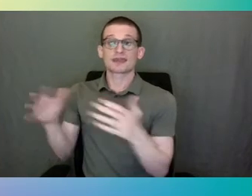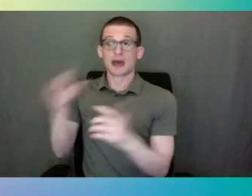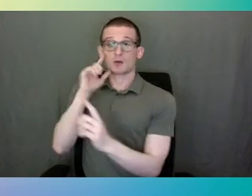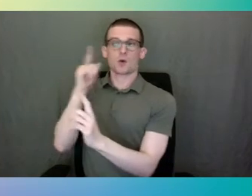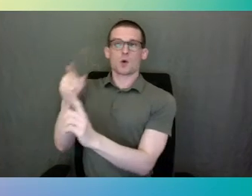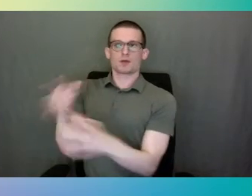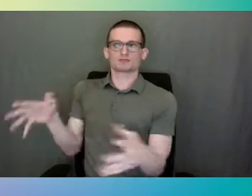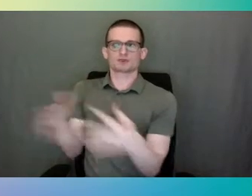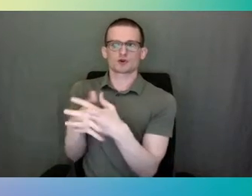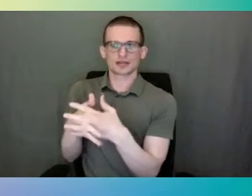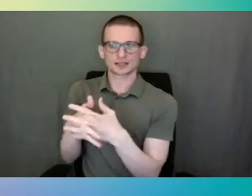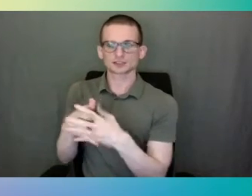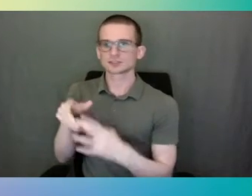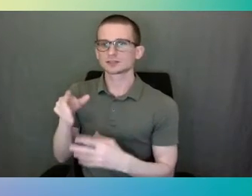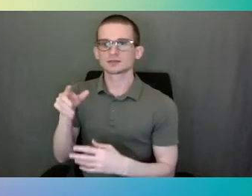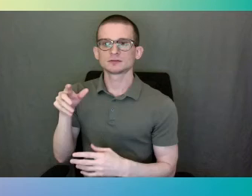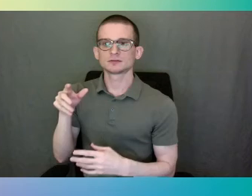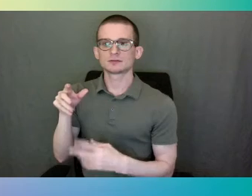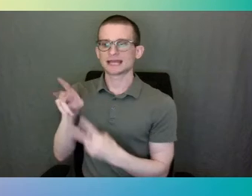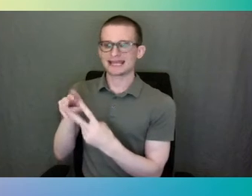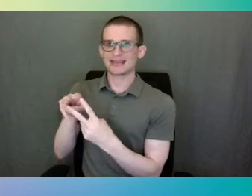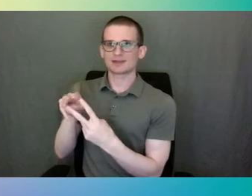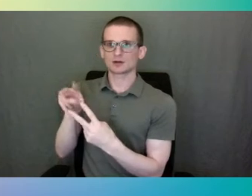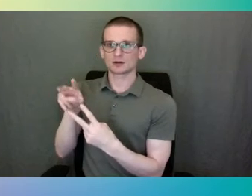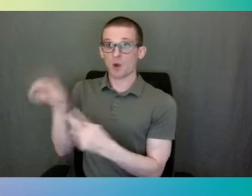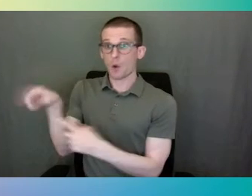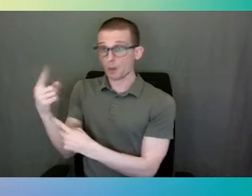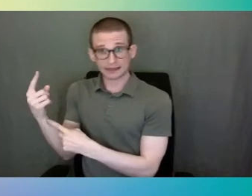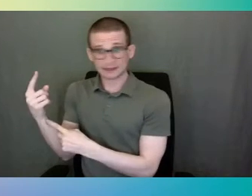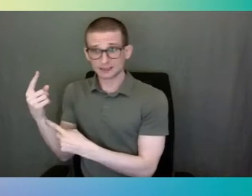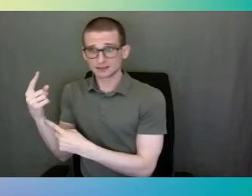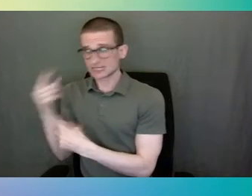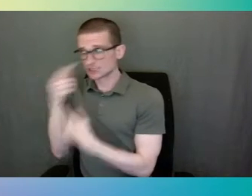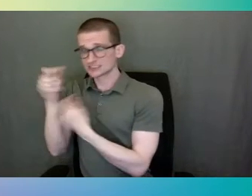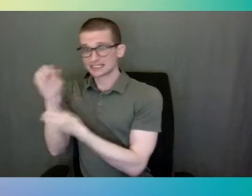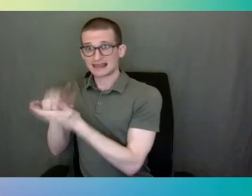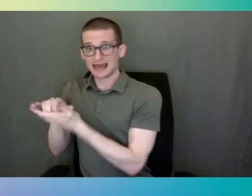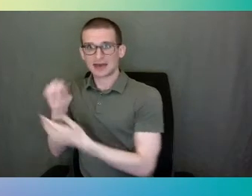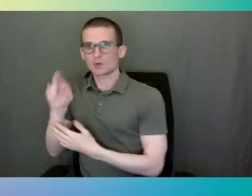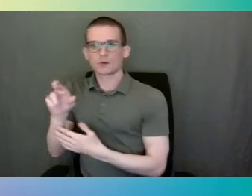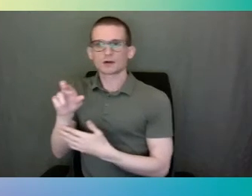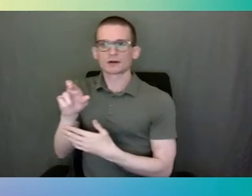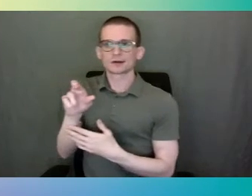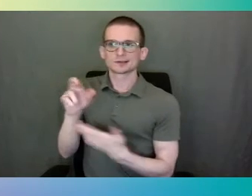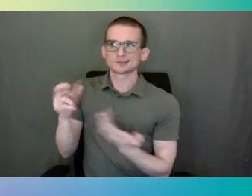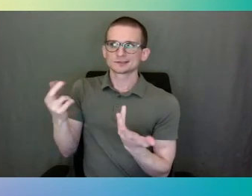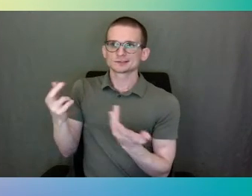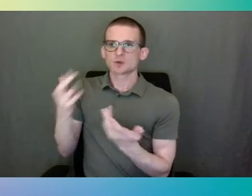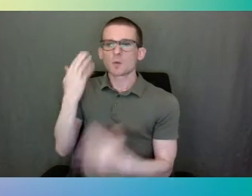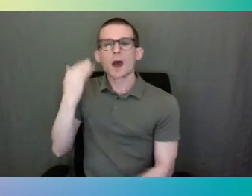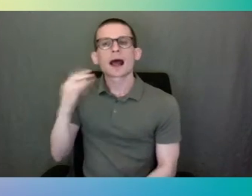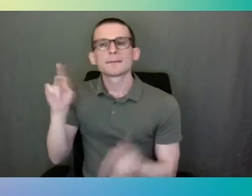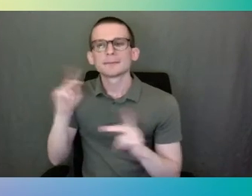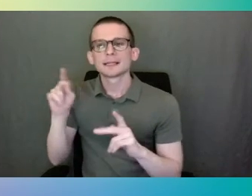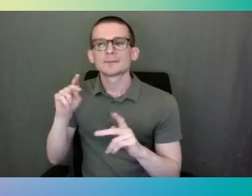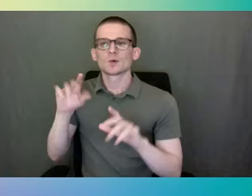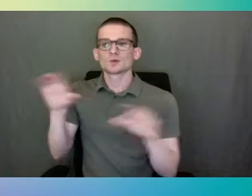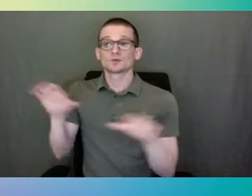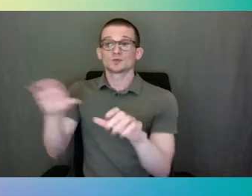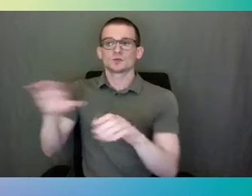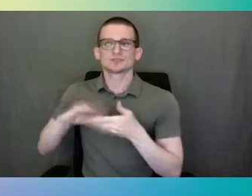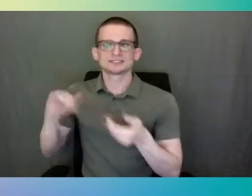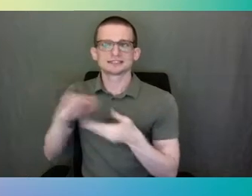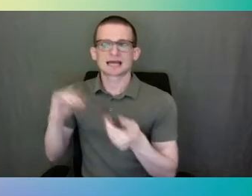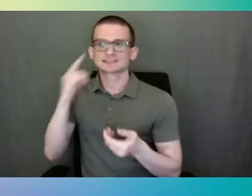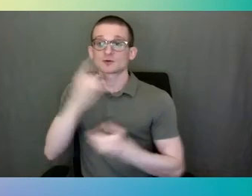doing this? Why are there people that are participating in sex for pleasure and they're not doing it to